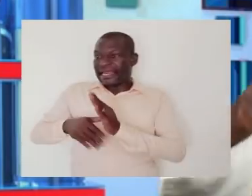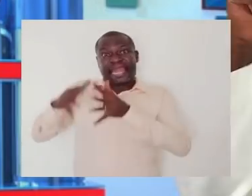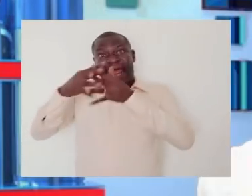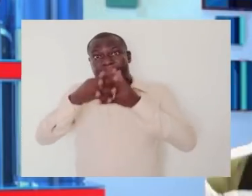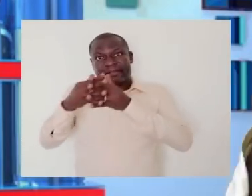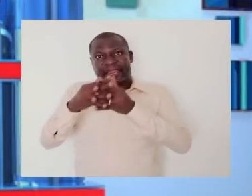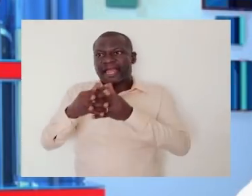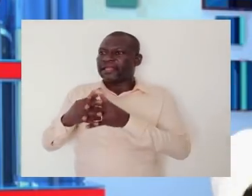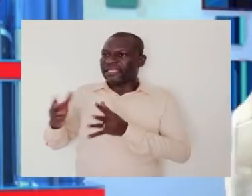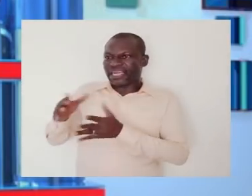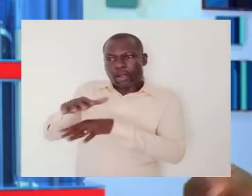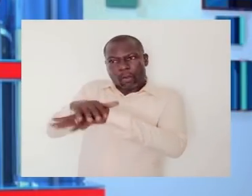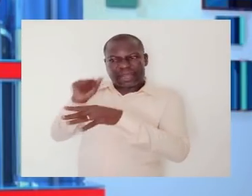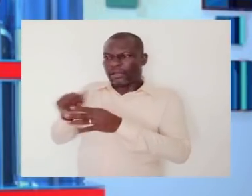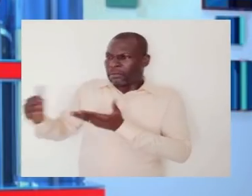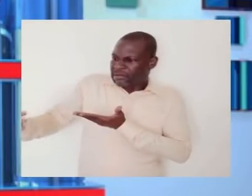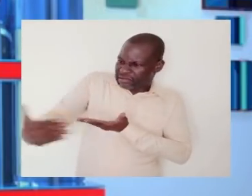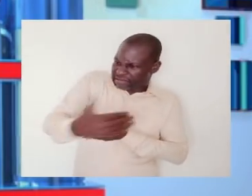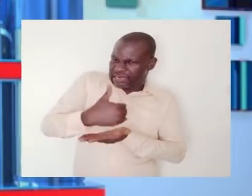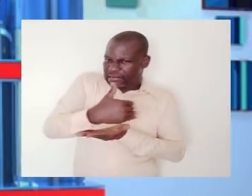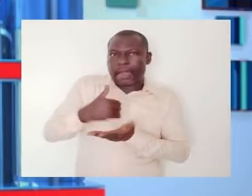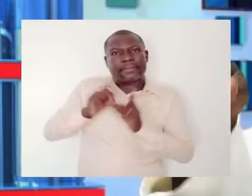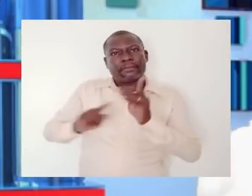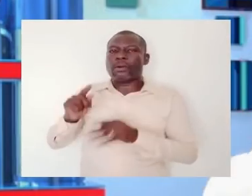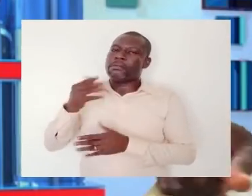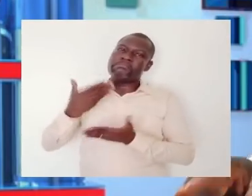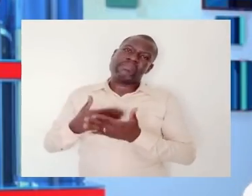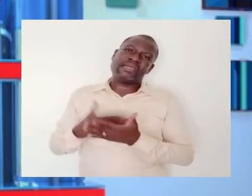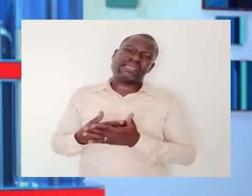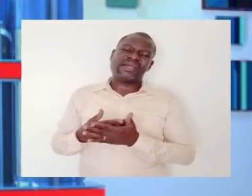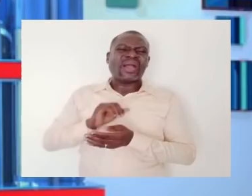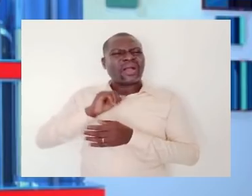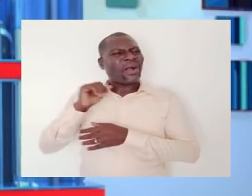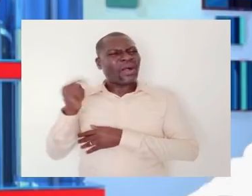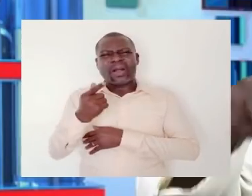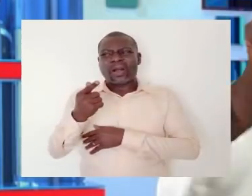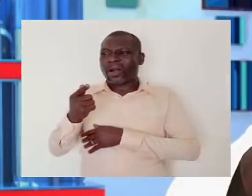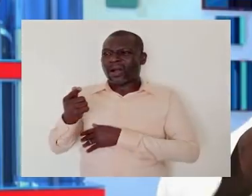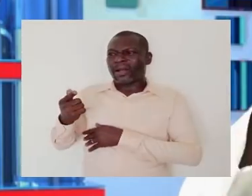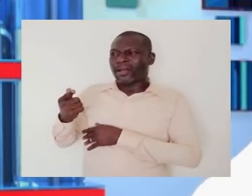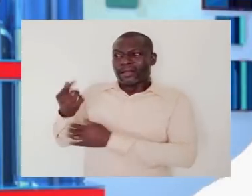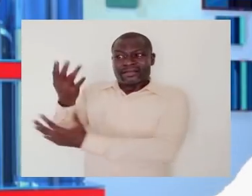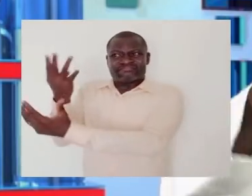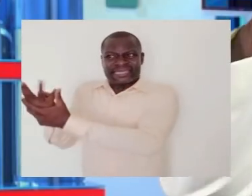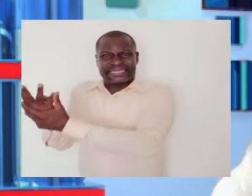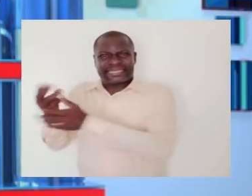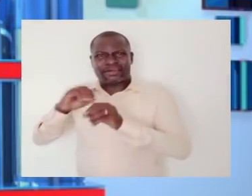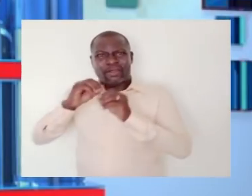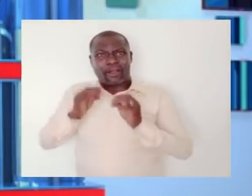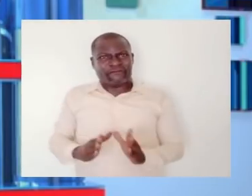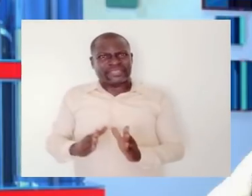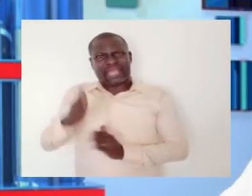no o dia scam nkrofo o dia jin nkrofo sika adi wonu nyina aye prison officers mo ya